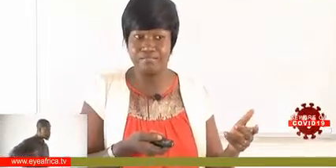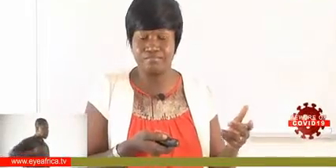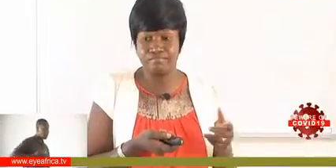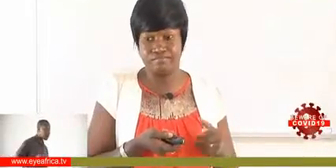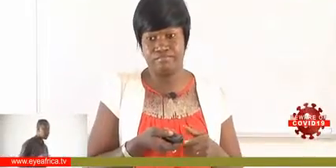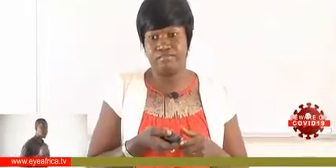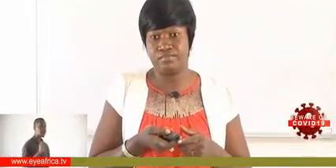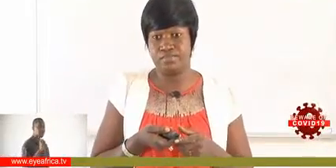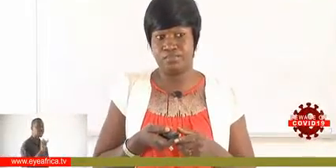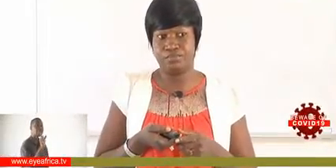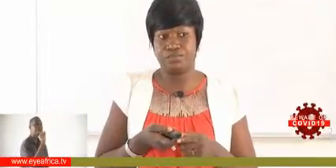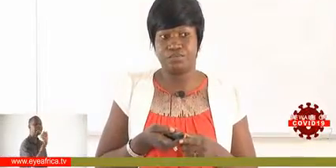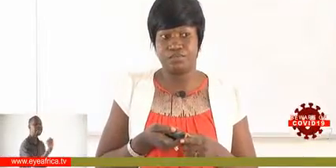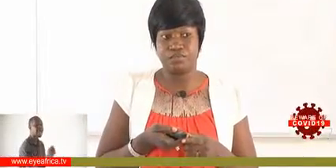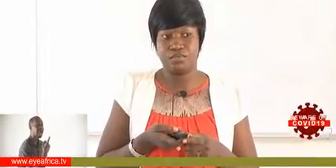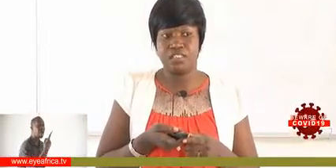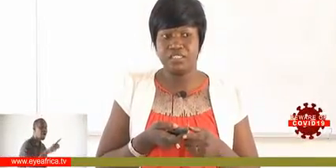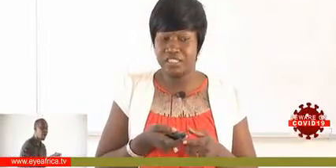or madam.